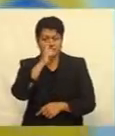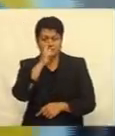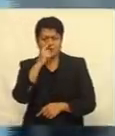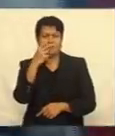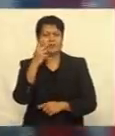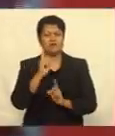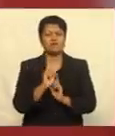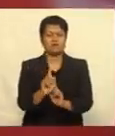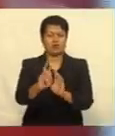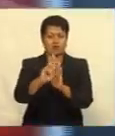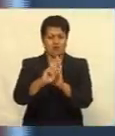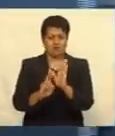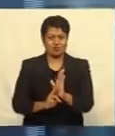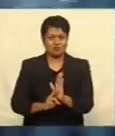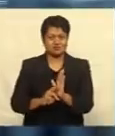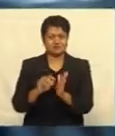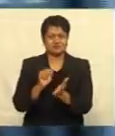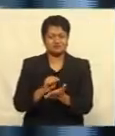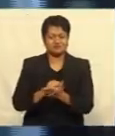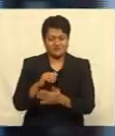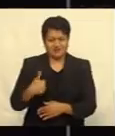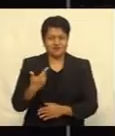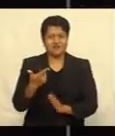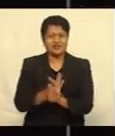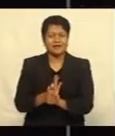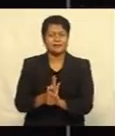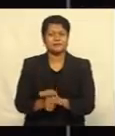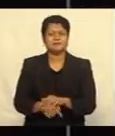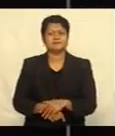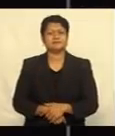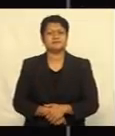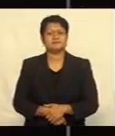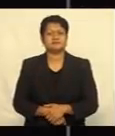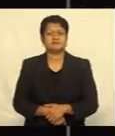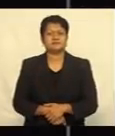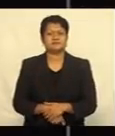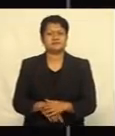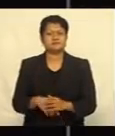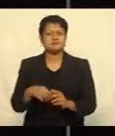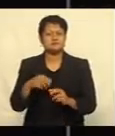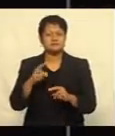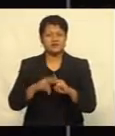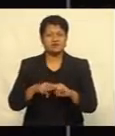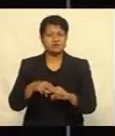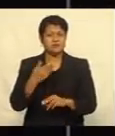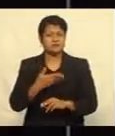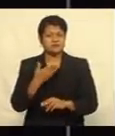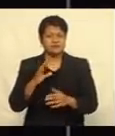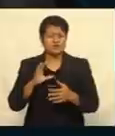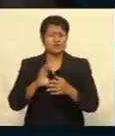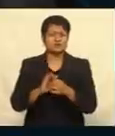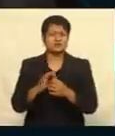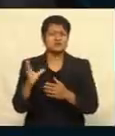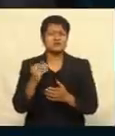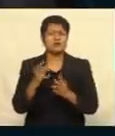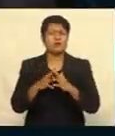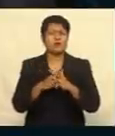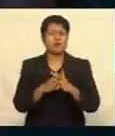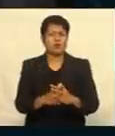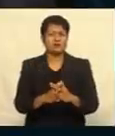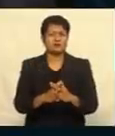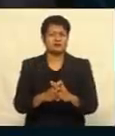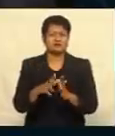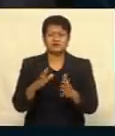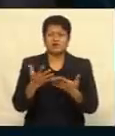times. Pranita Prakash, FBC News. And Felipe Naikaso joins us live now from the West. Felipe, Saweni Beach